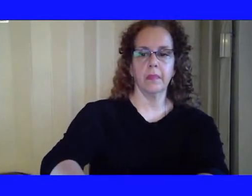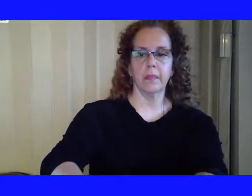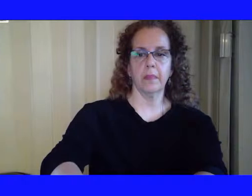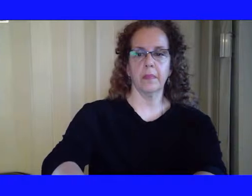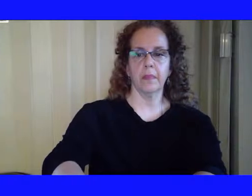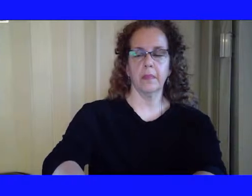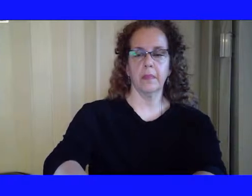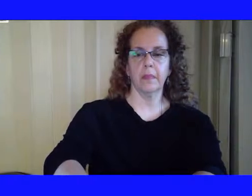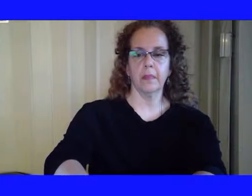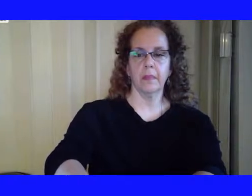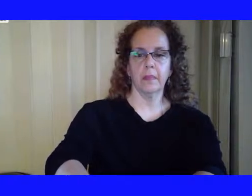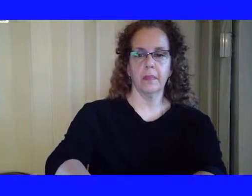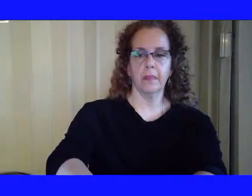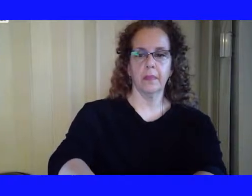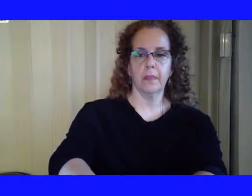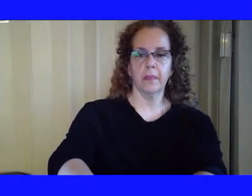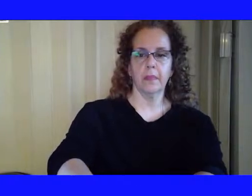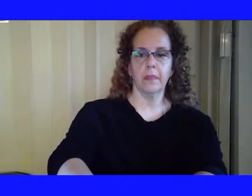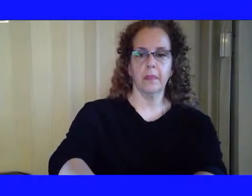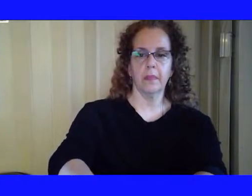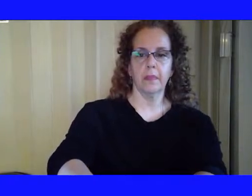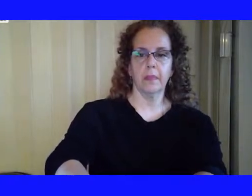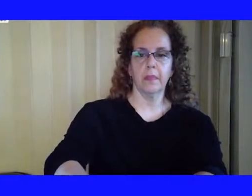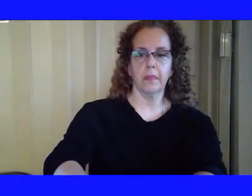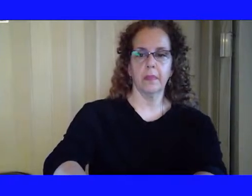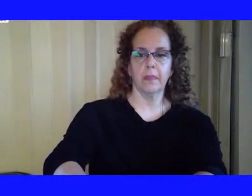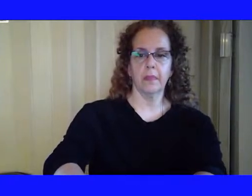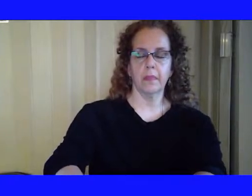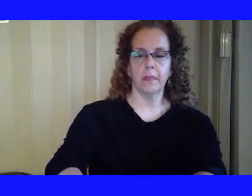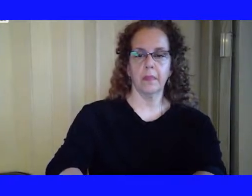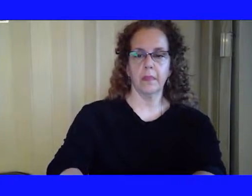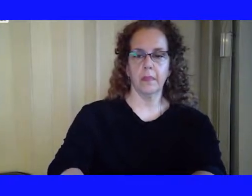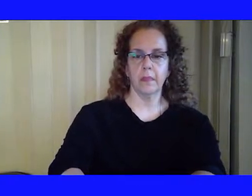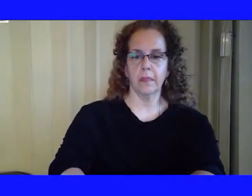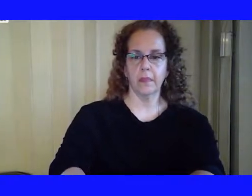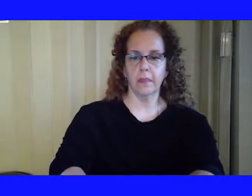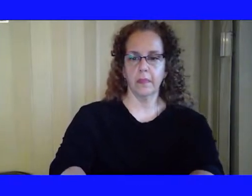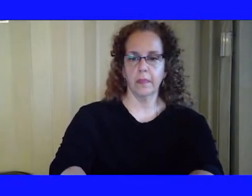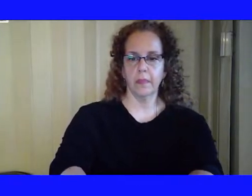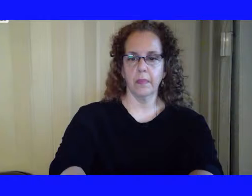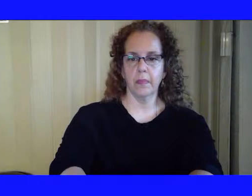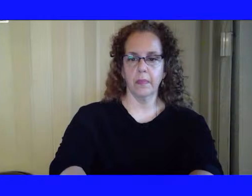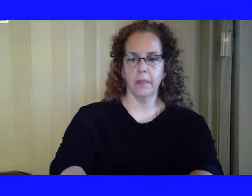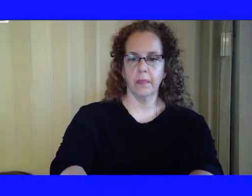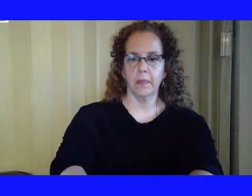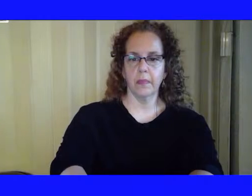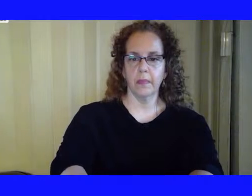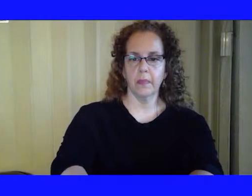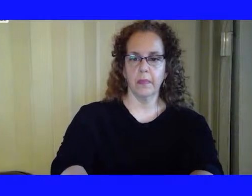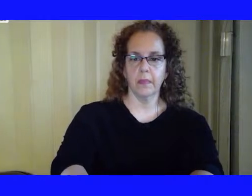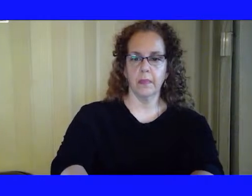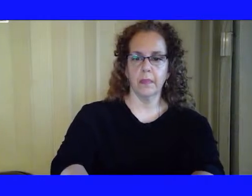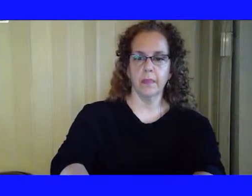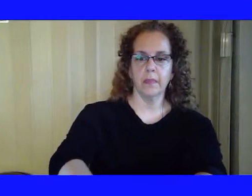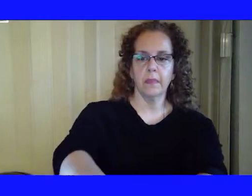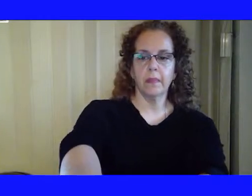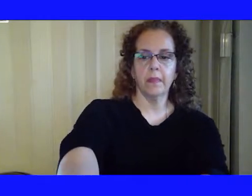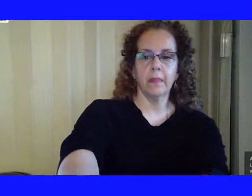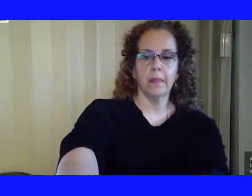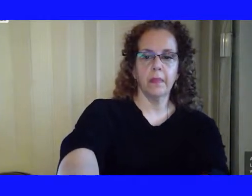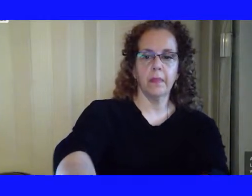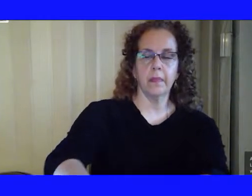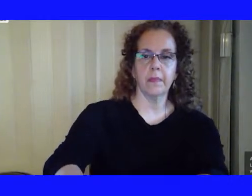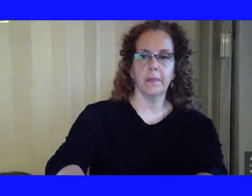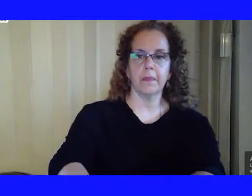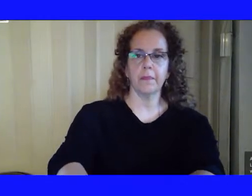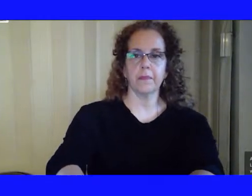you for joining us today for the meeting of the New York City Health and Hospital Equity, Diversity and Inclusion Committee. Today's meeting is officially